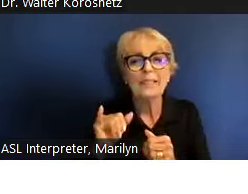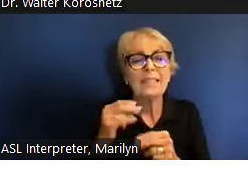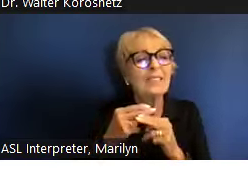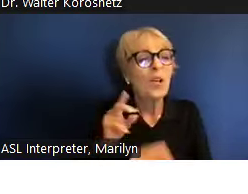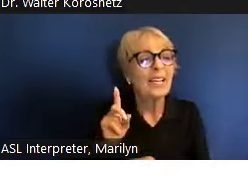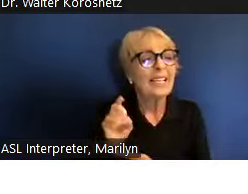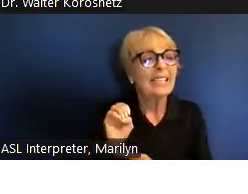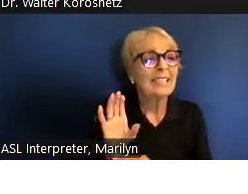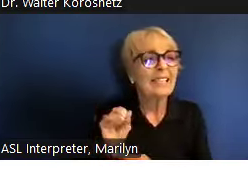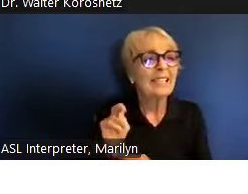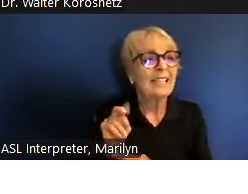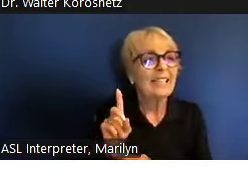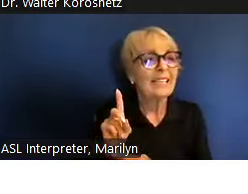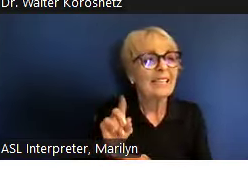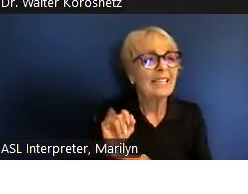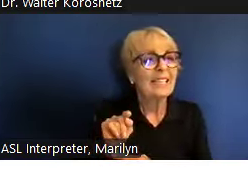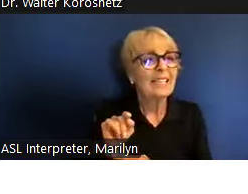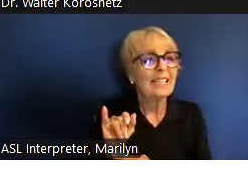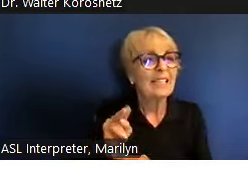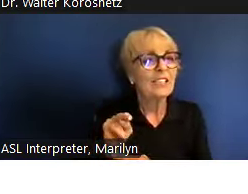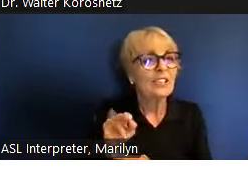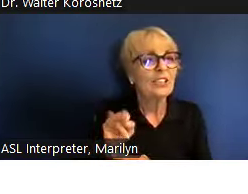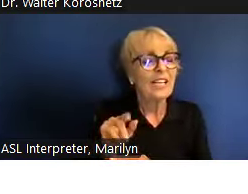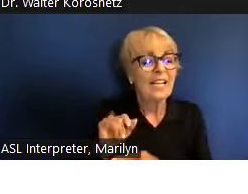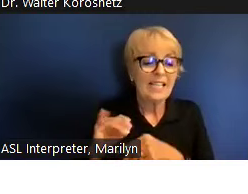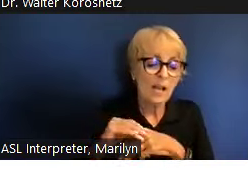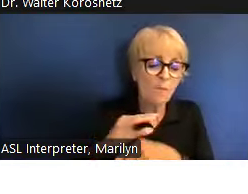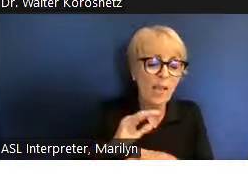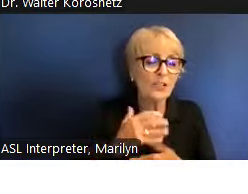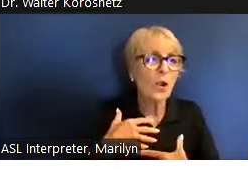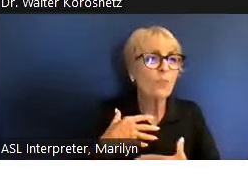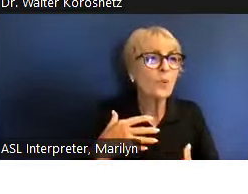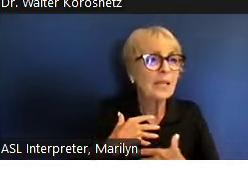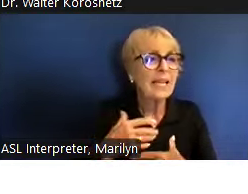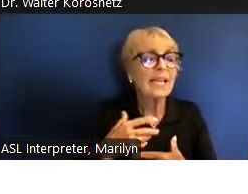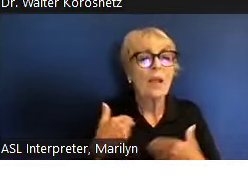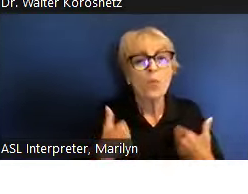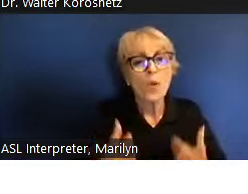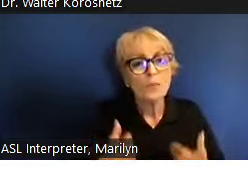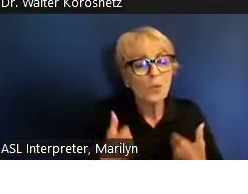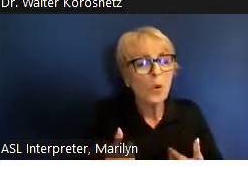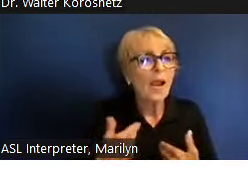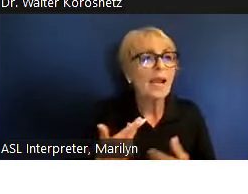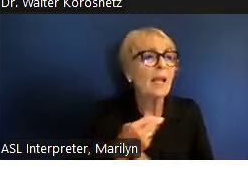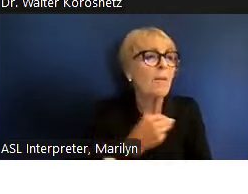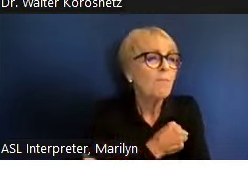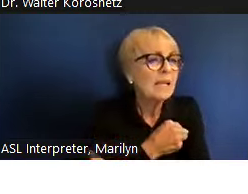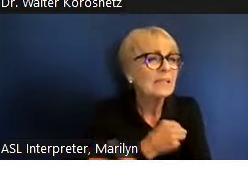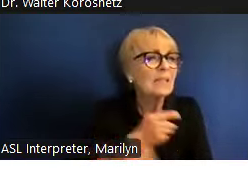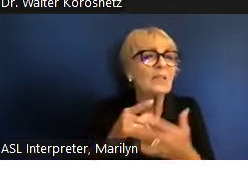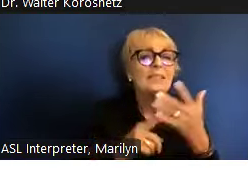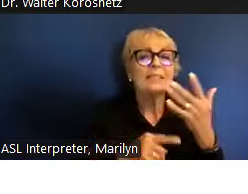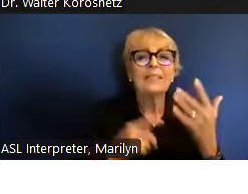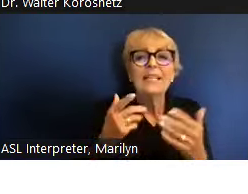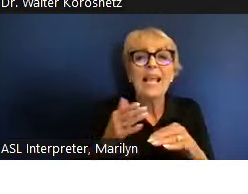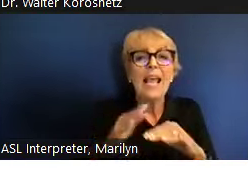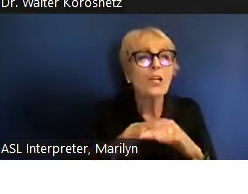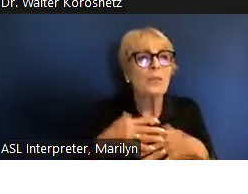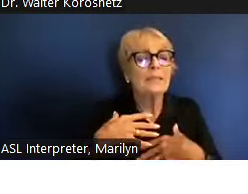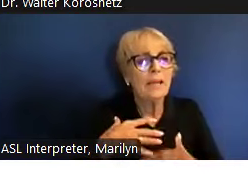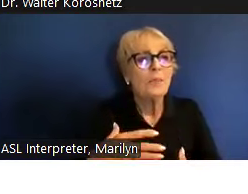then our breathing is impacted, and it can impact our respiratory rate, our accessory muscles. We're doing increased work of breathing. And